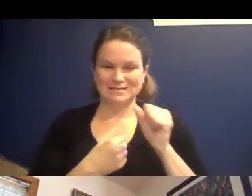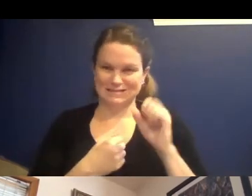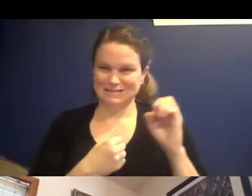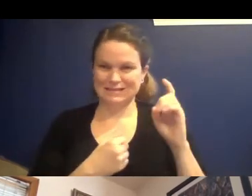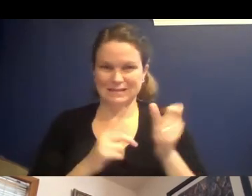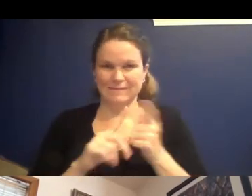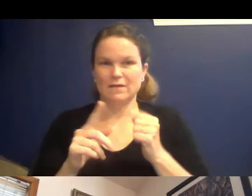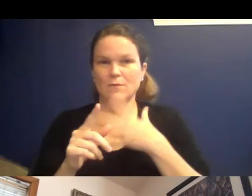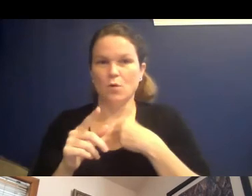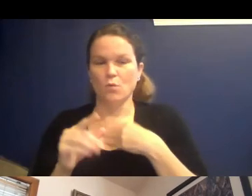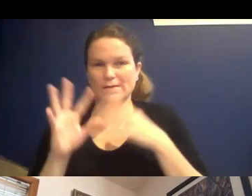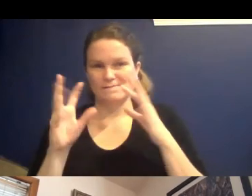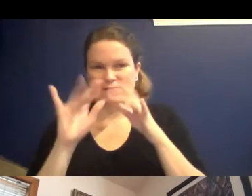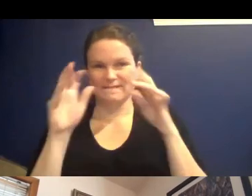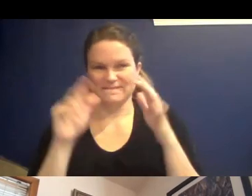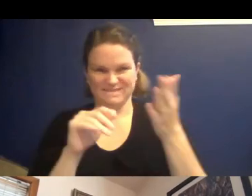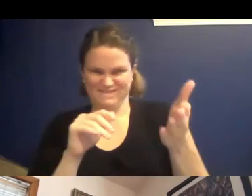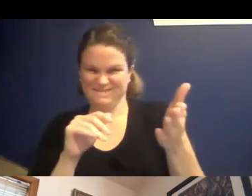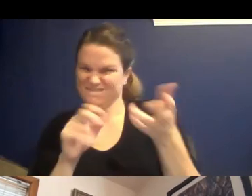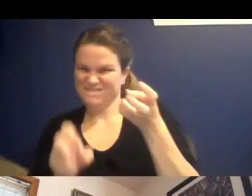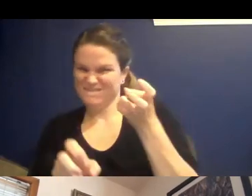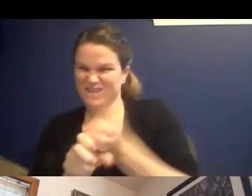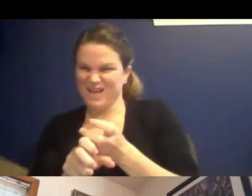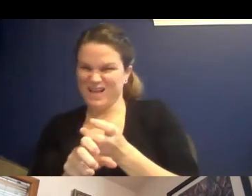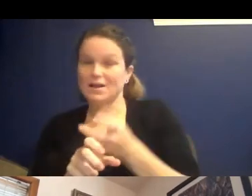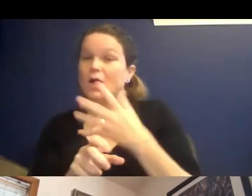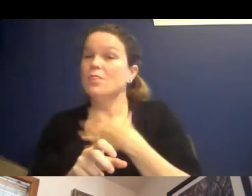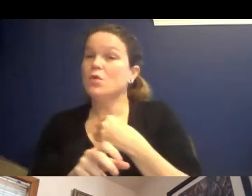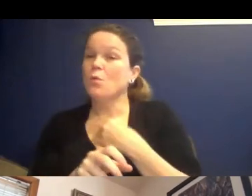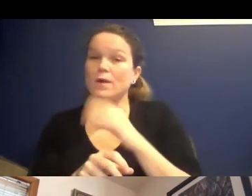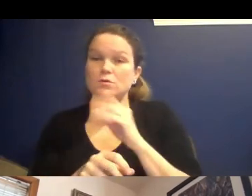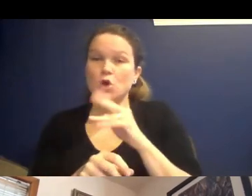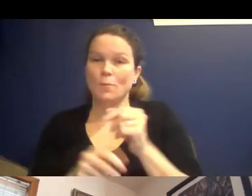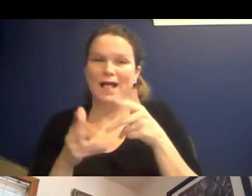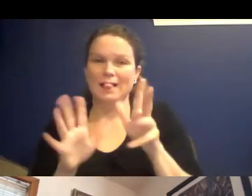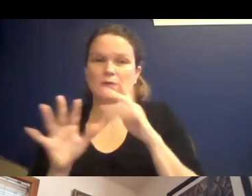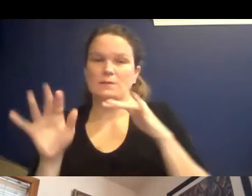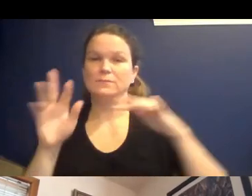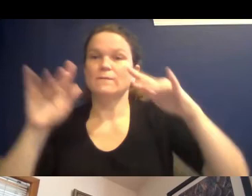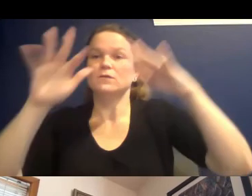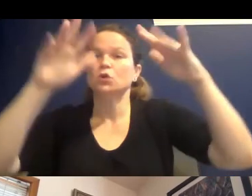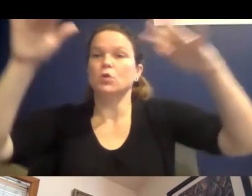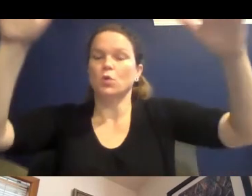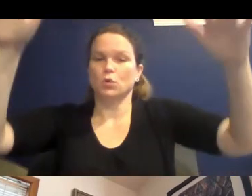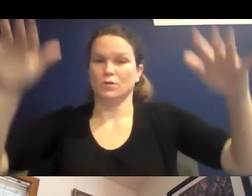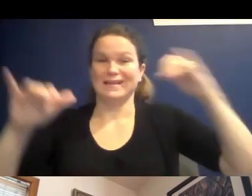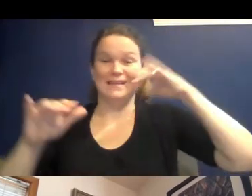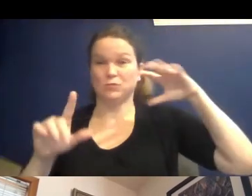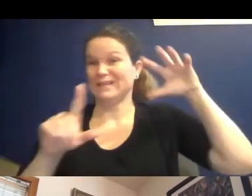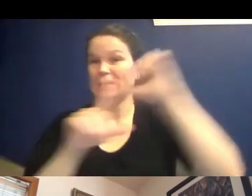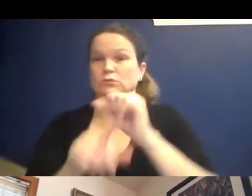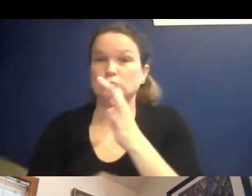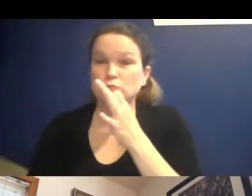which allows the seeds to float through the air. Whereas if you get them a little early, you can just shuck them